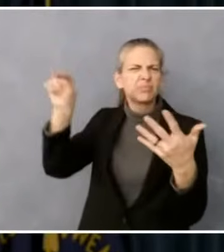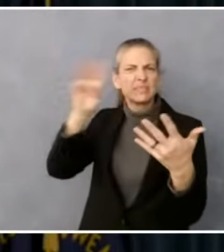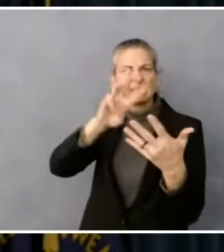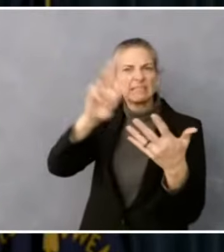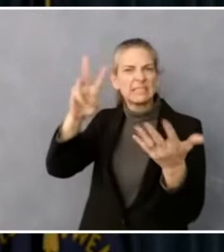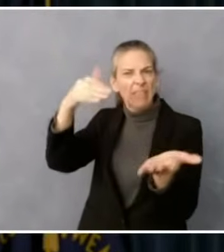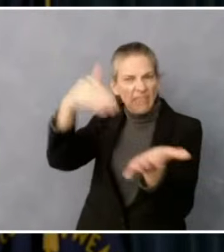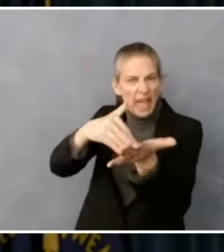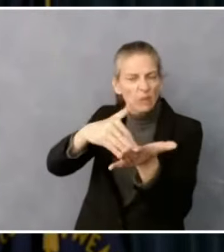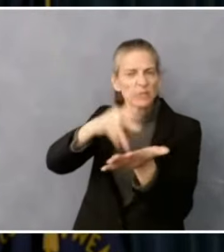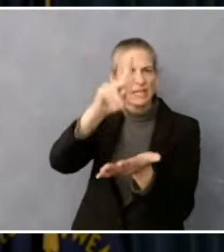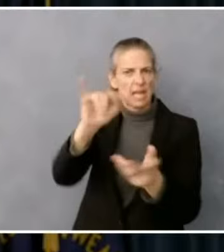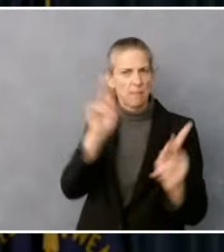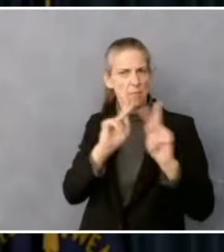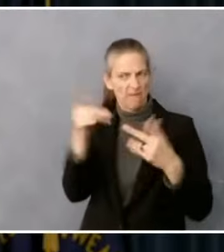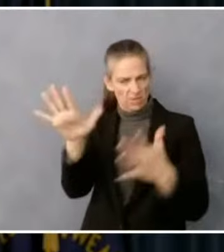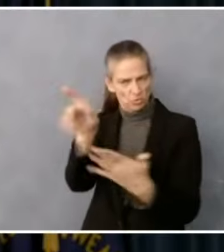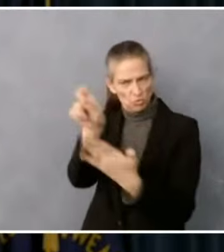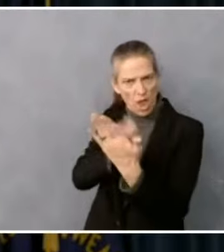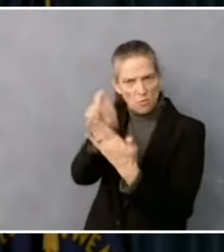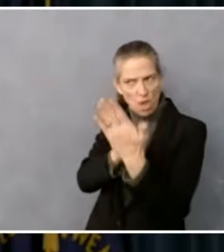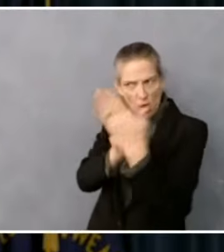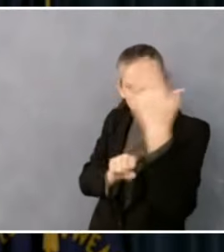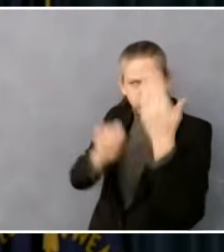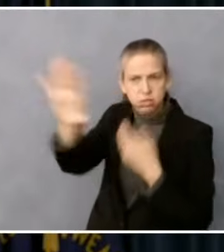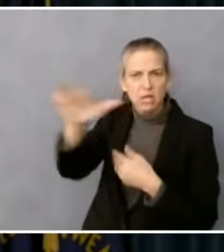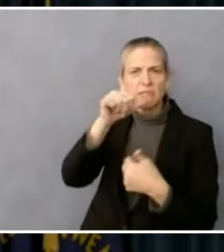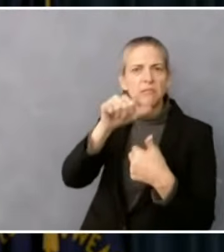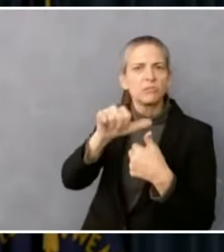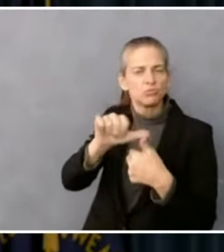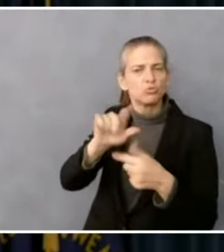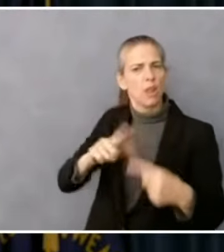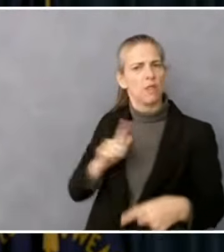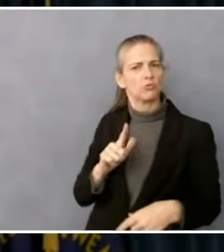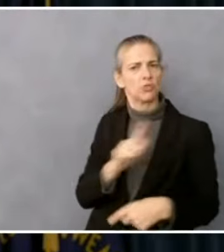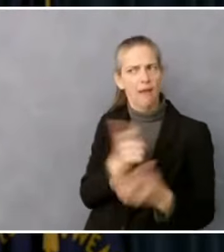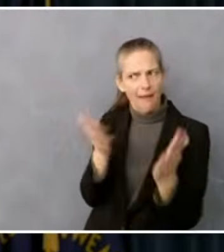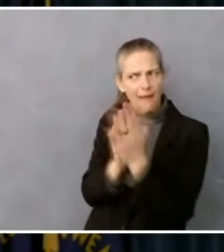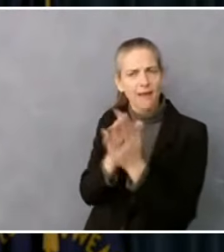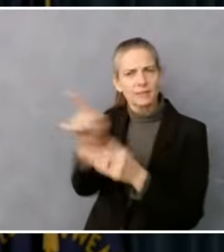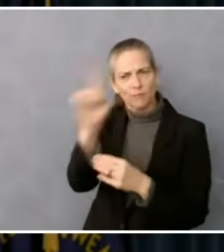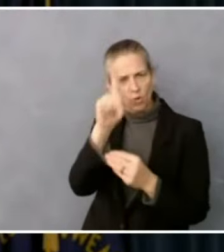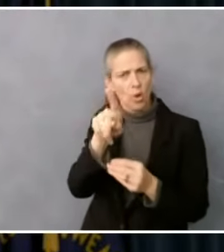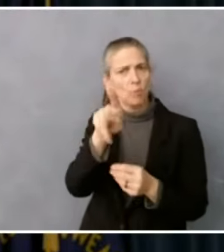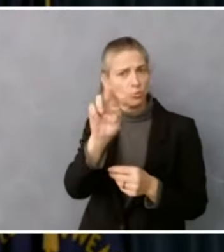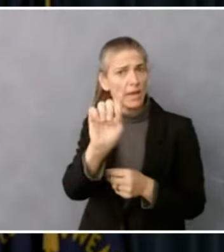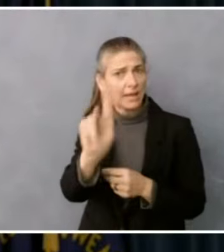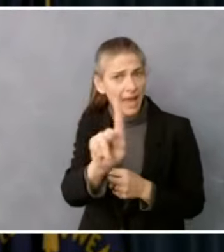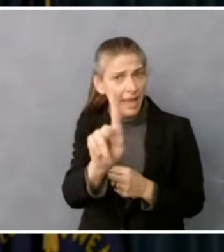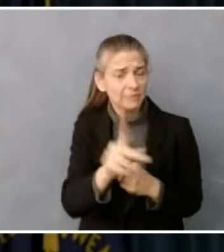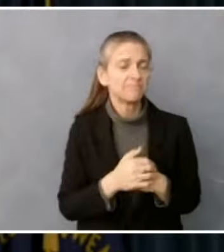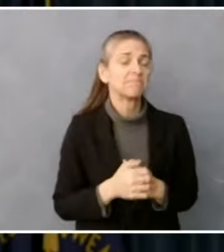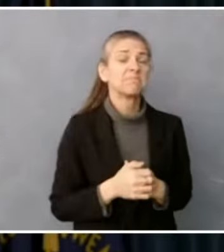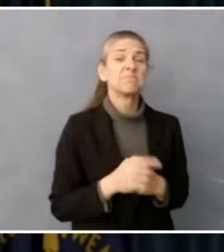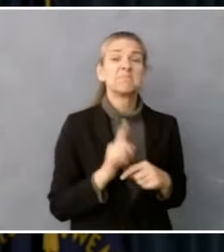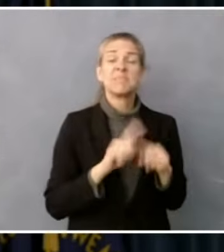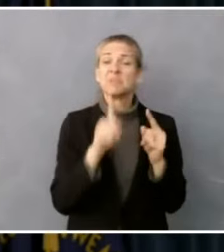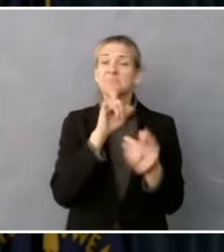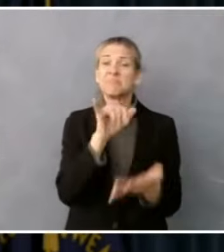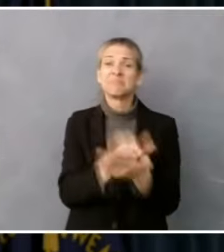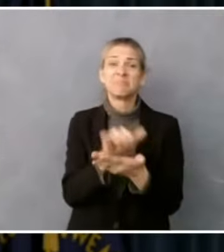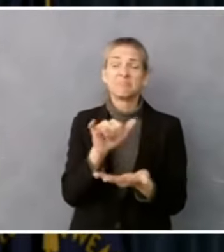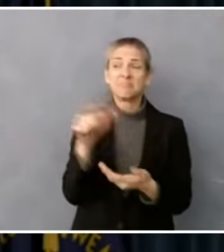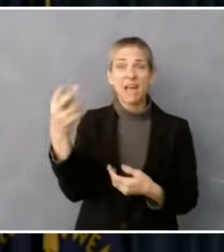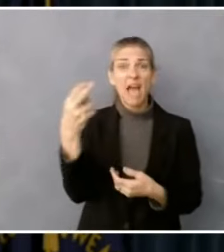their legislator asking them to support expanding pre-K access. Yet sadly, the House put forward their